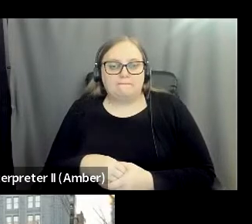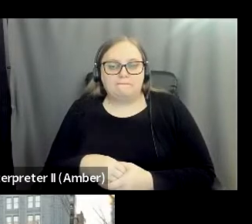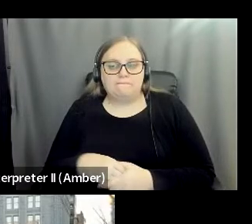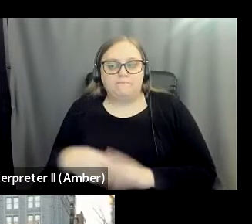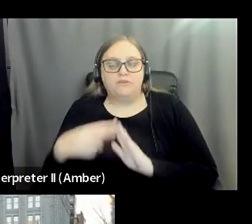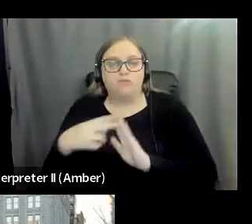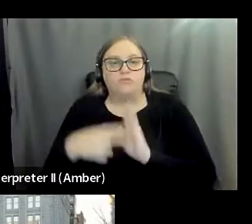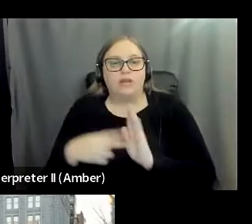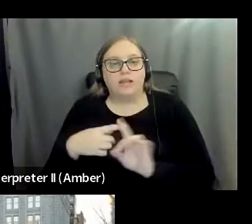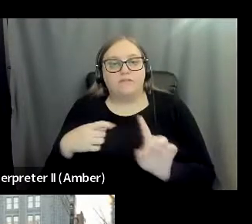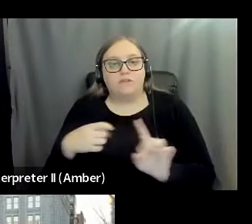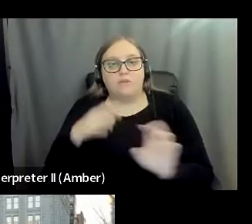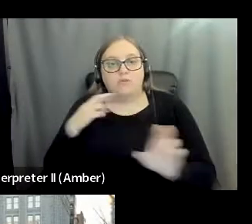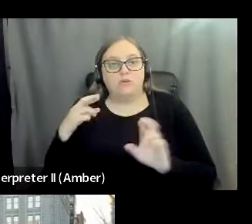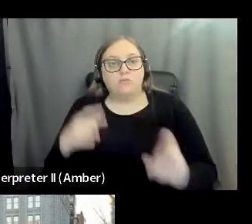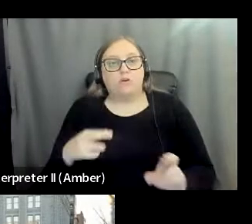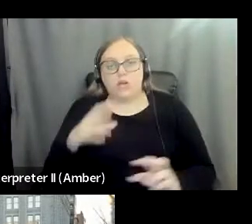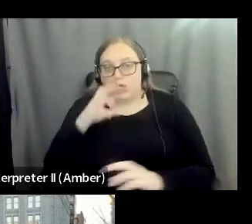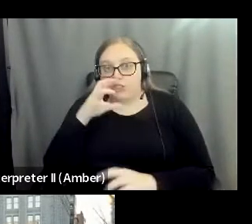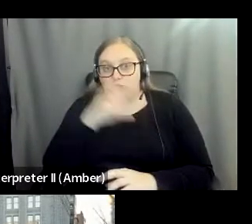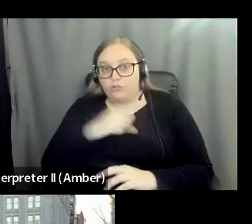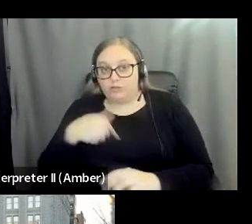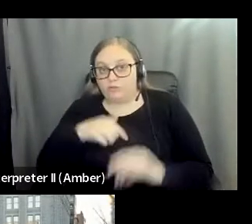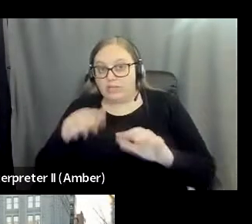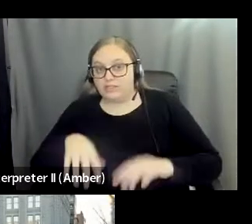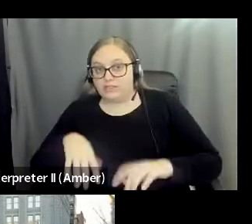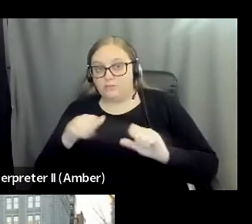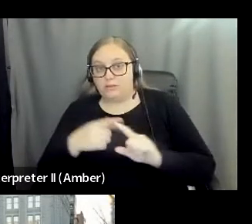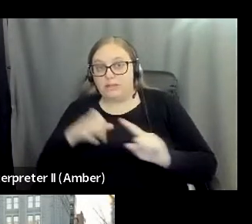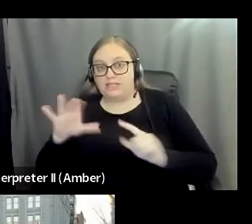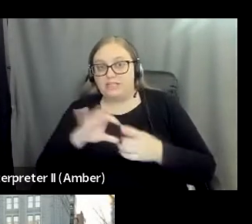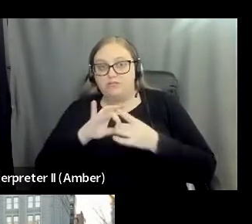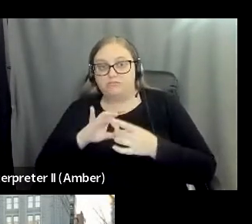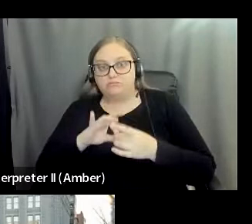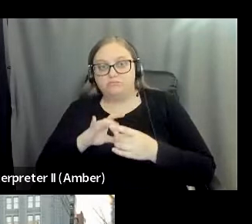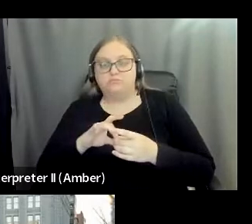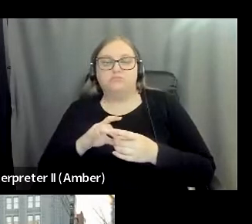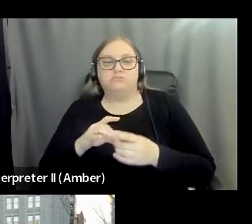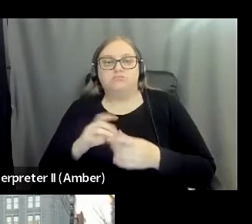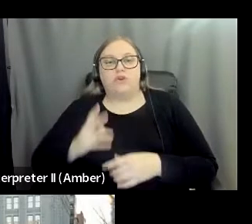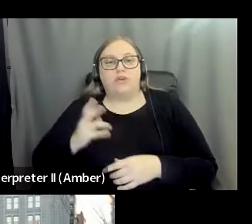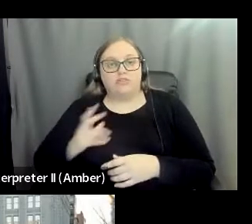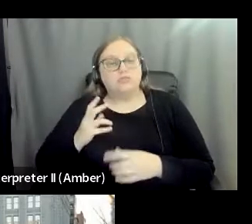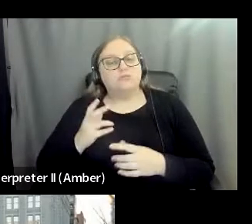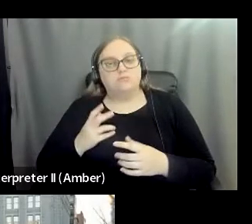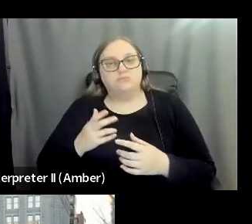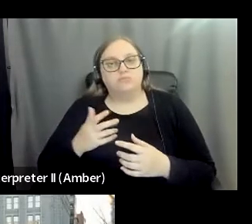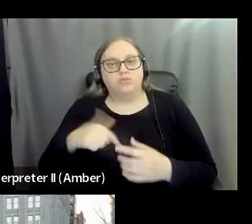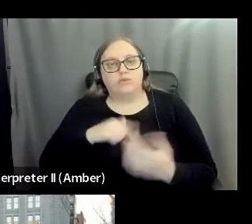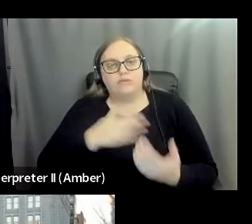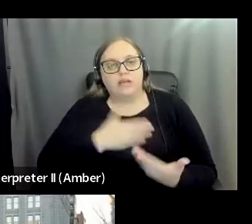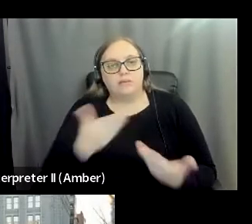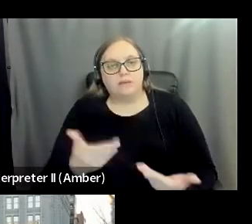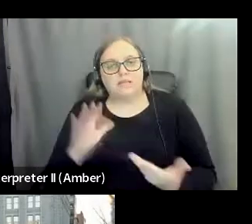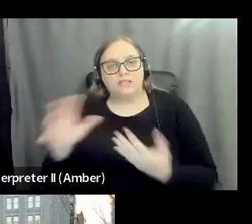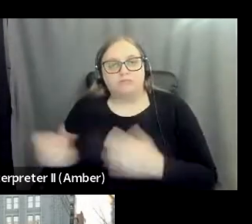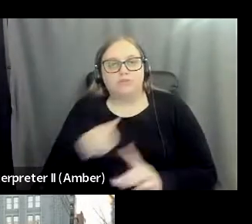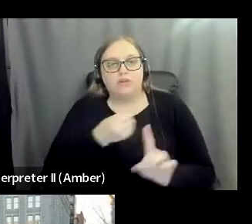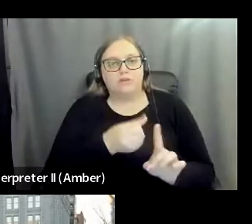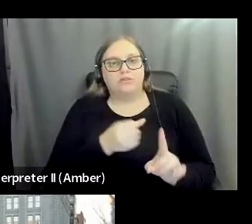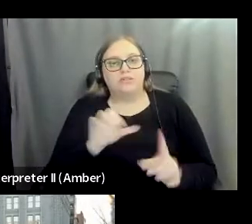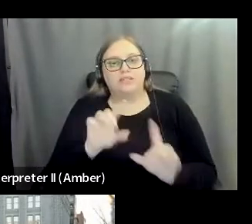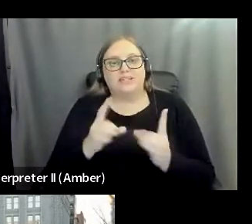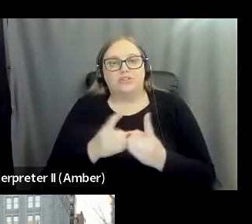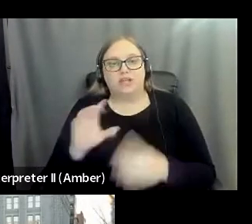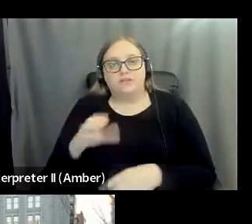Reading from the report, assuming we adopt this based on his credentials and commitment, the committee recommends the appointment of Dr. Jackson to the District of Columbia Commission